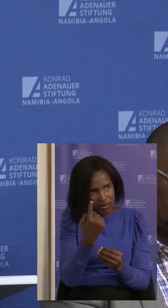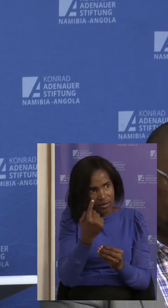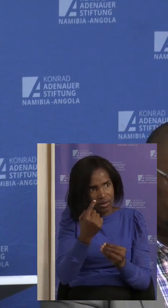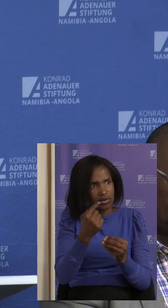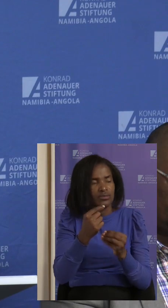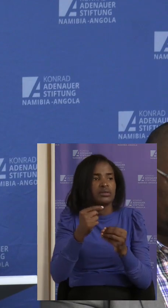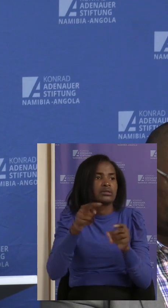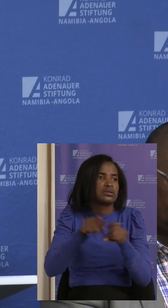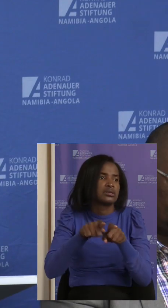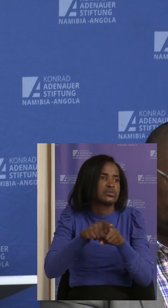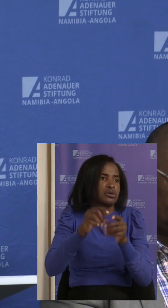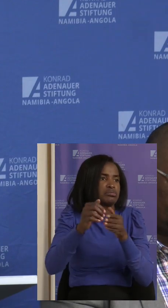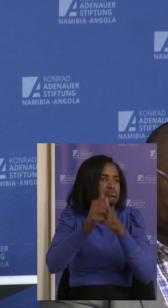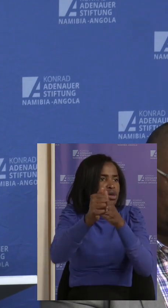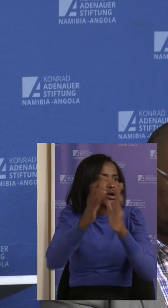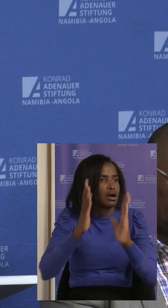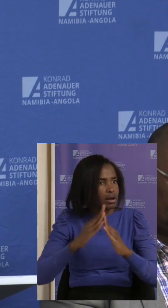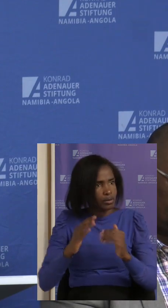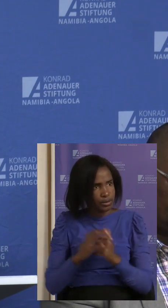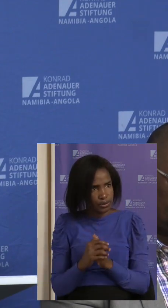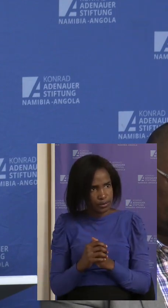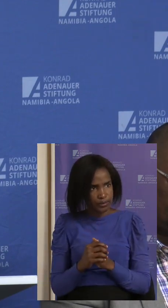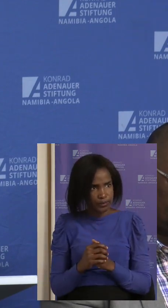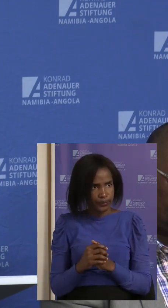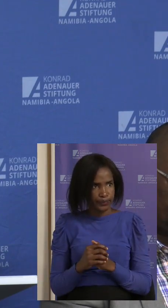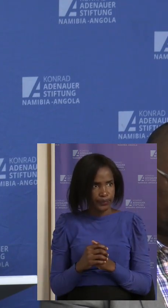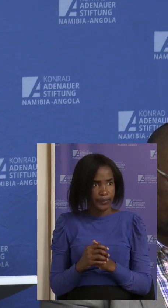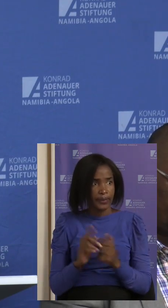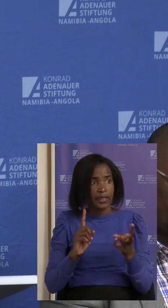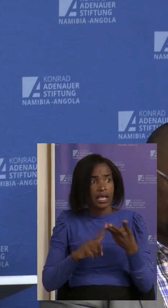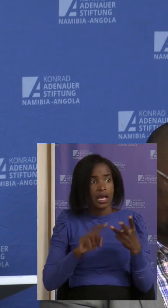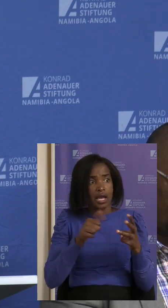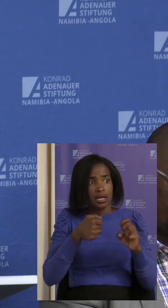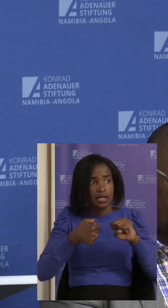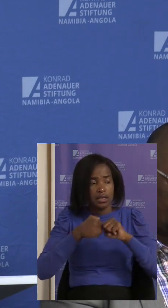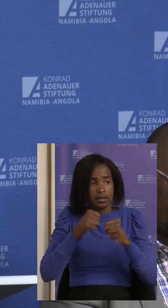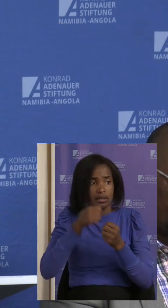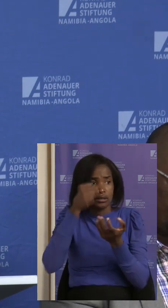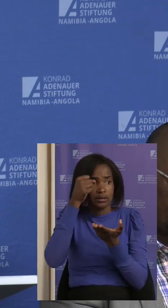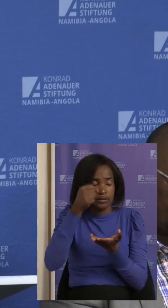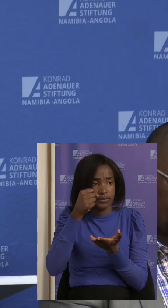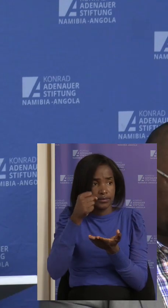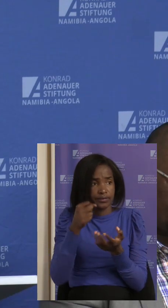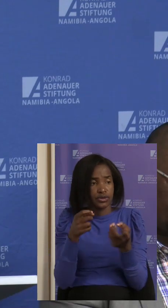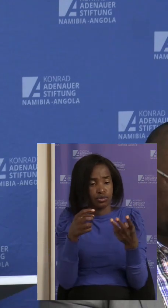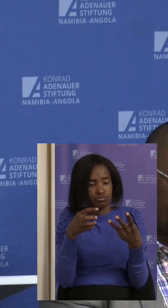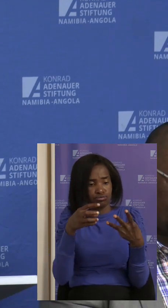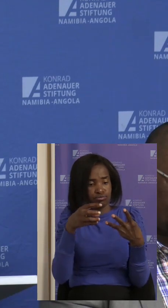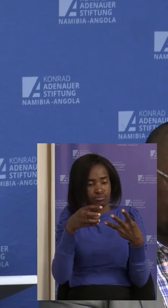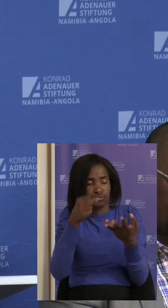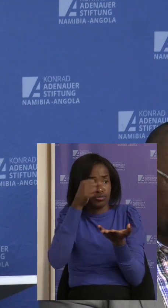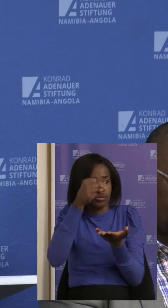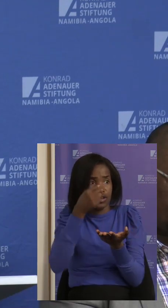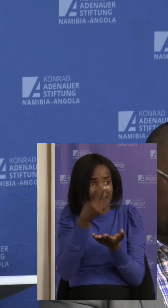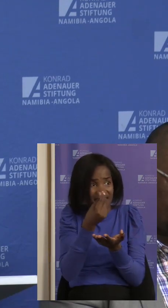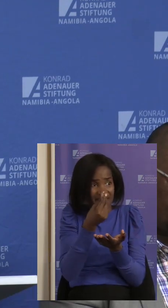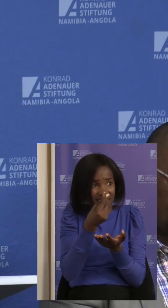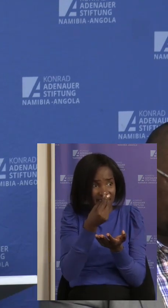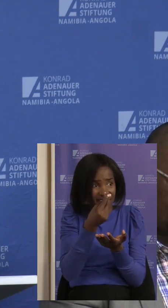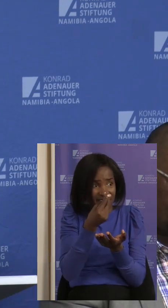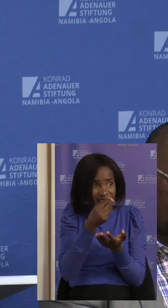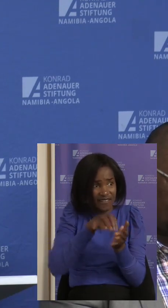day. The next issue, or challenge rather, is funding. And I'll break it into 2. It's financial